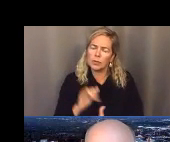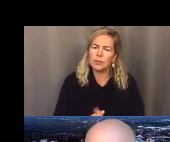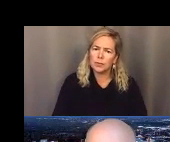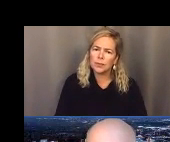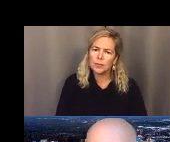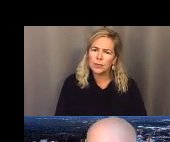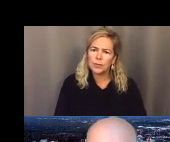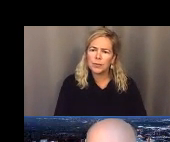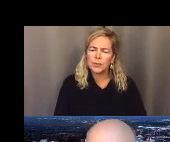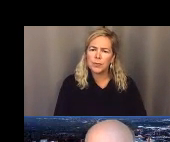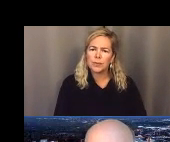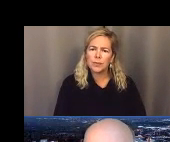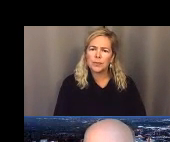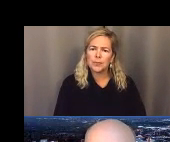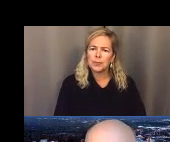Good.